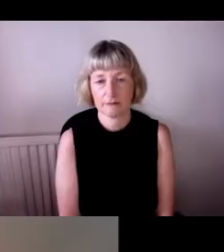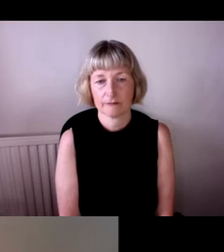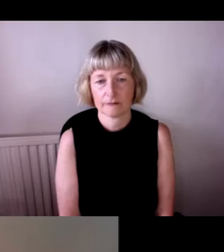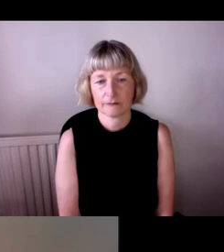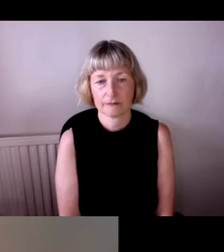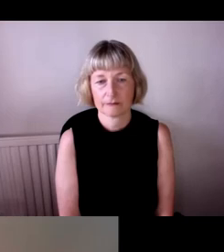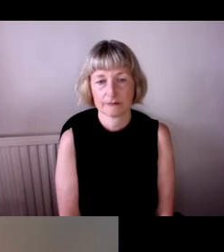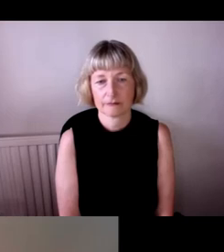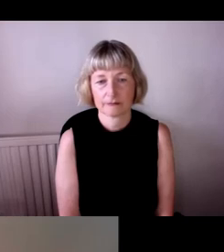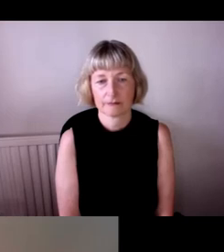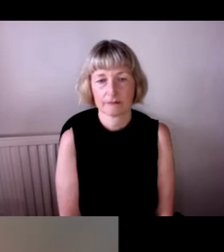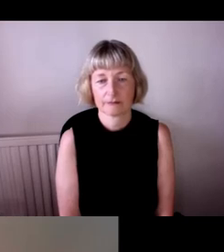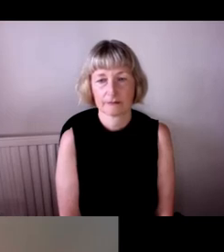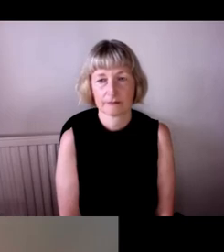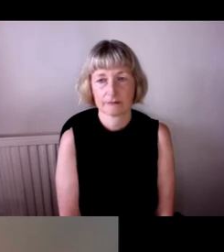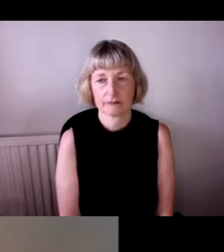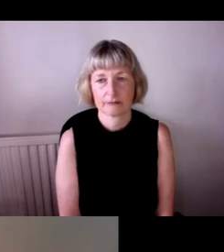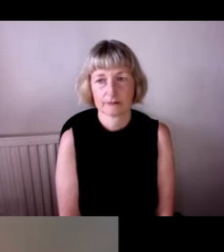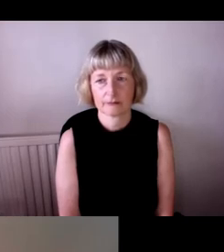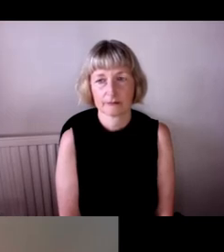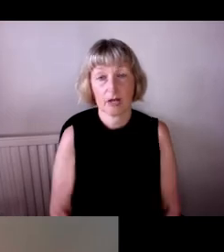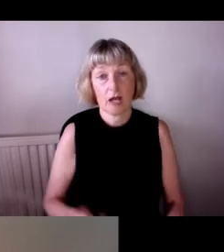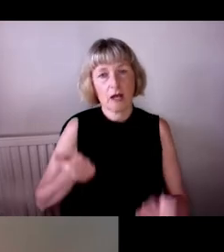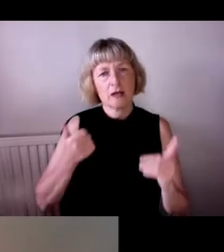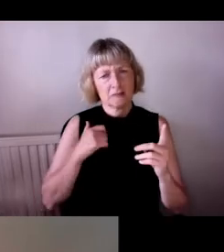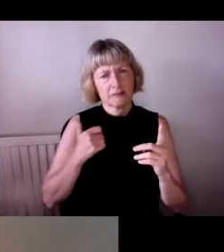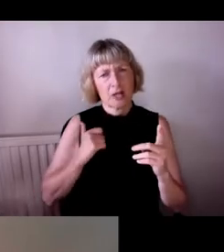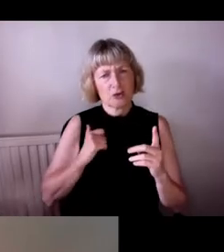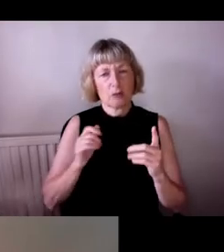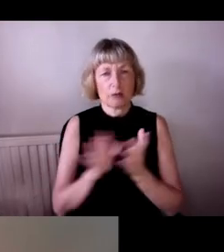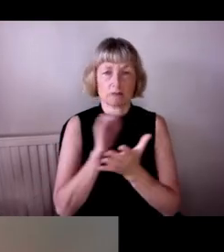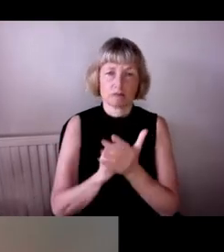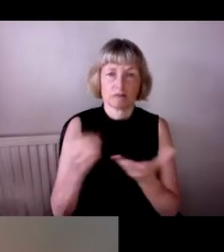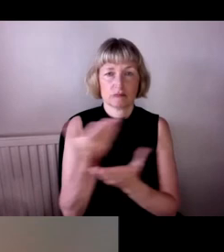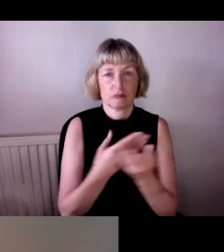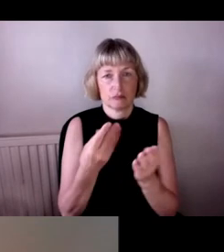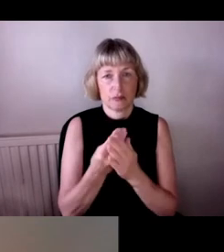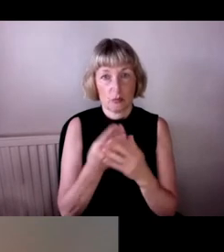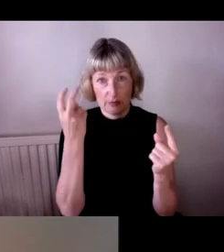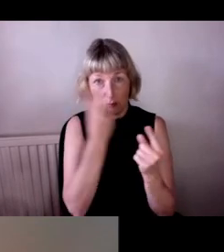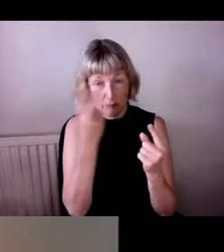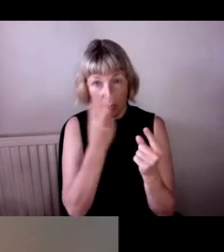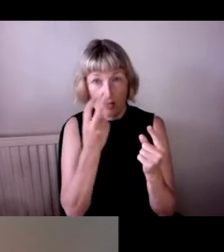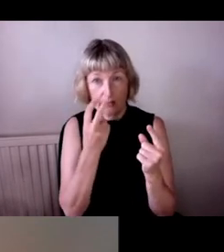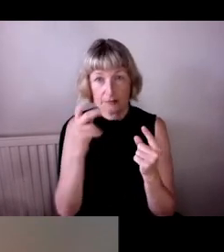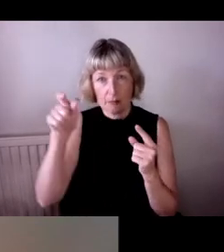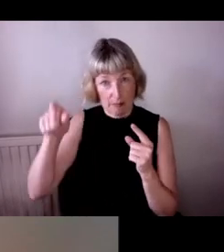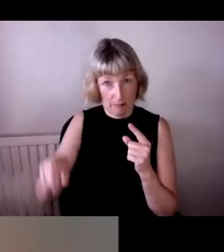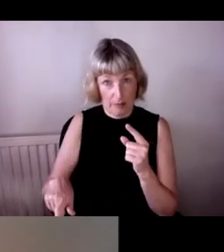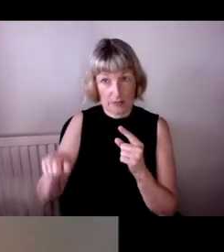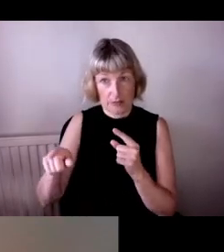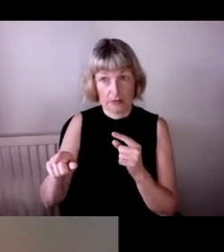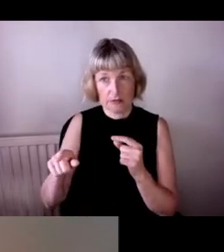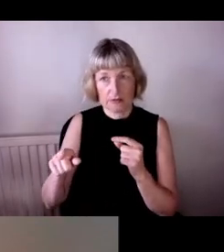I'll just read it out as that'll be clearer. Assuming proper consultation with blind and visually impaired people